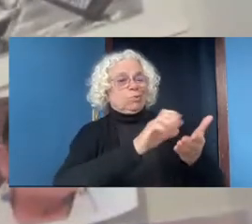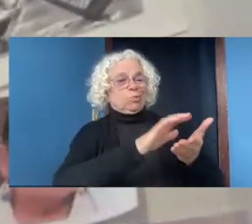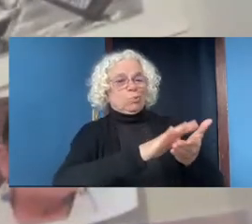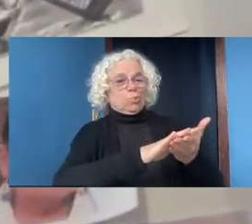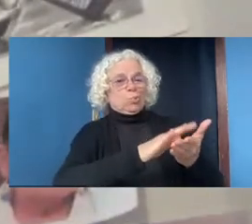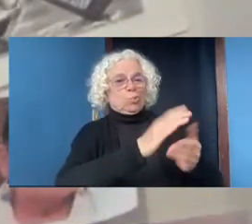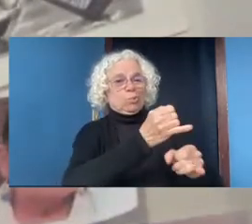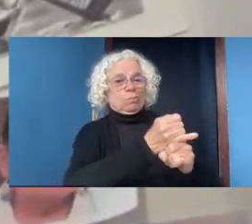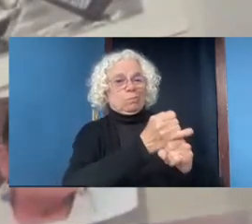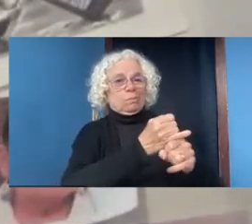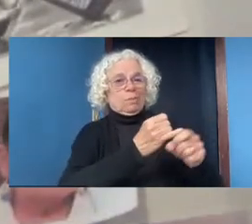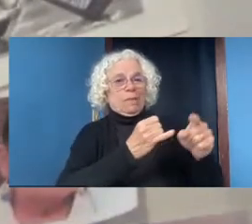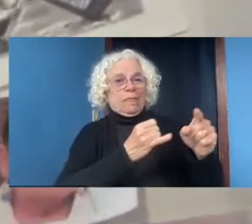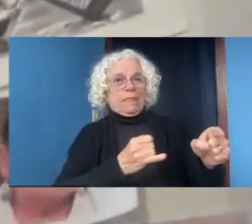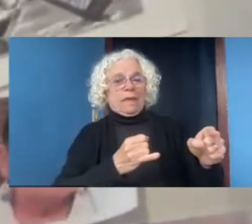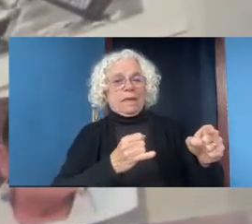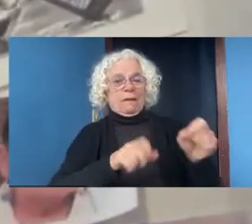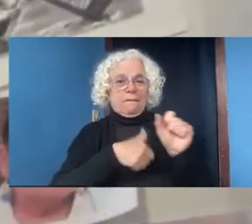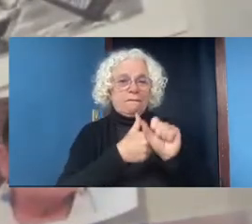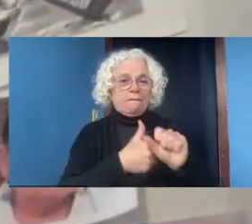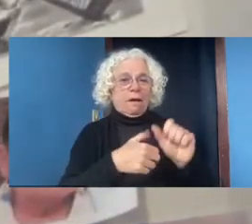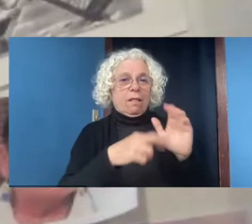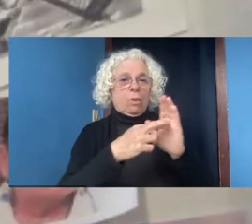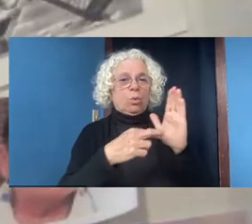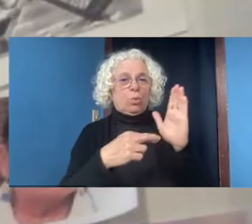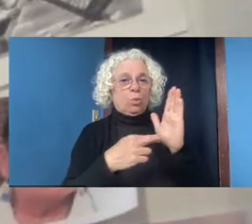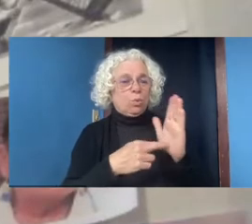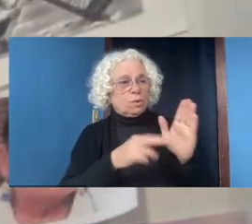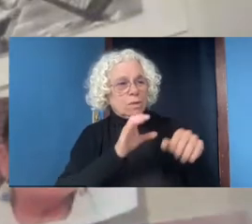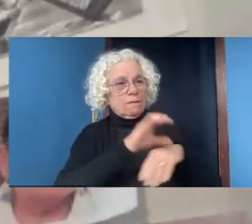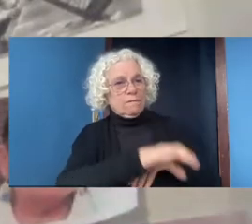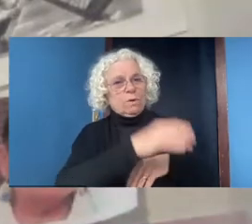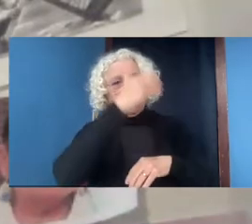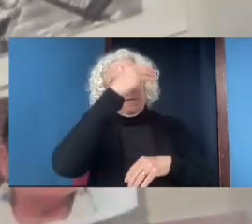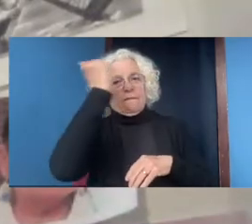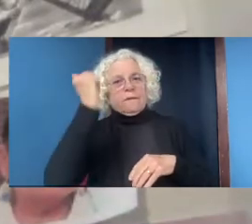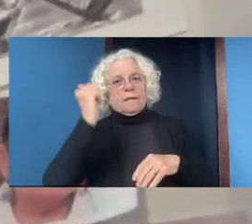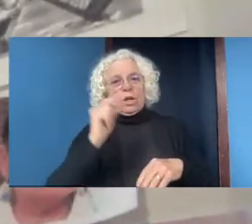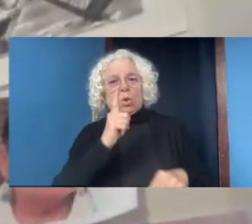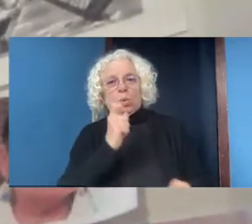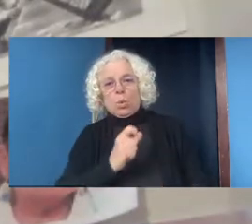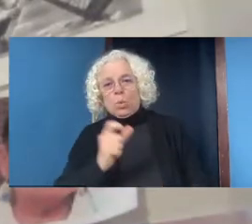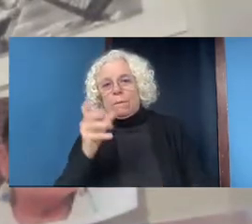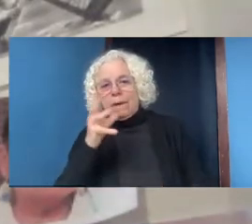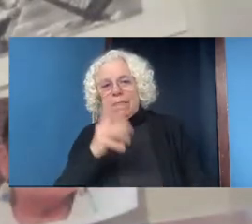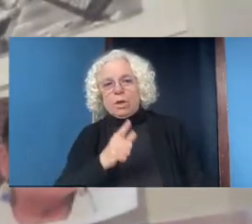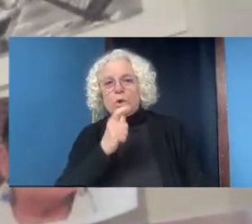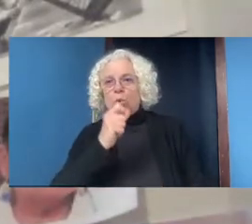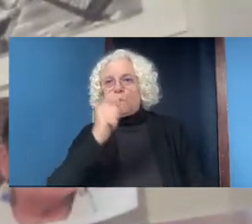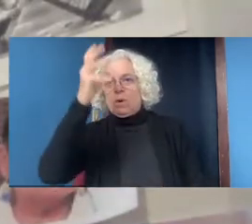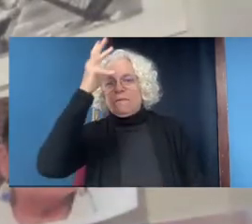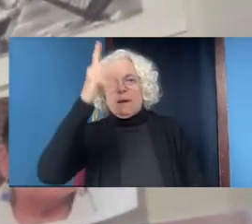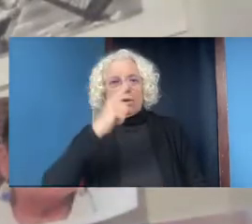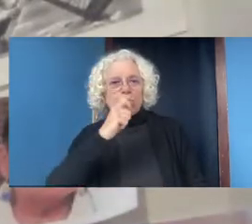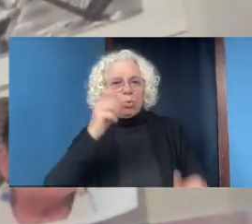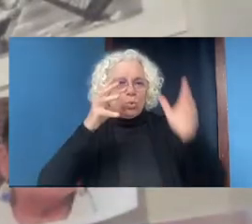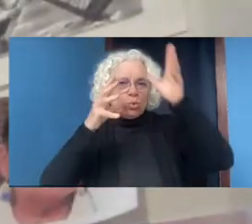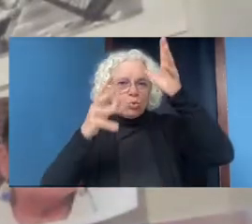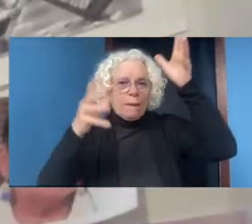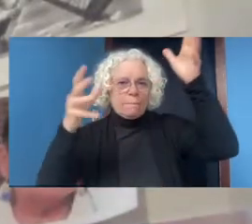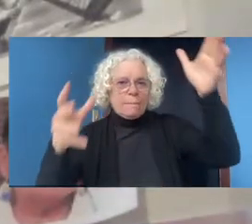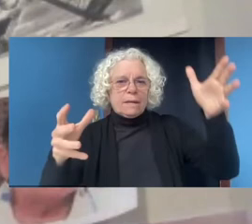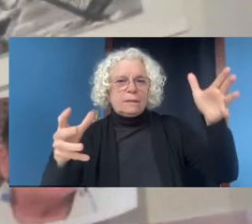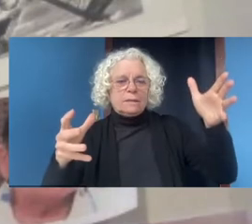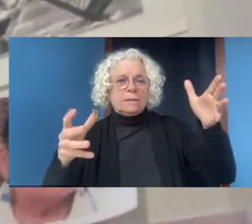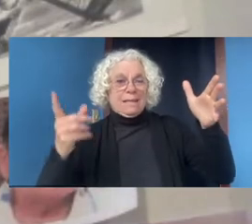religion and rules that learned to forget our mothers, fathers, and grandparents who loved and